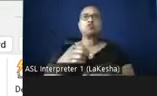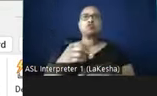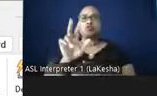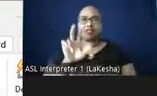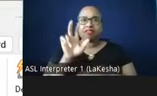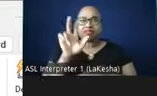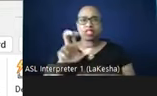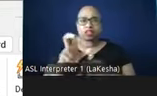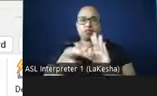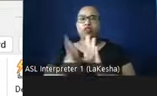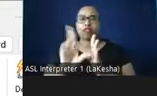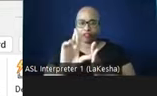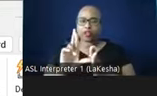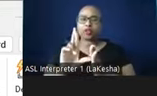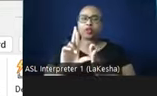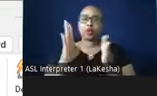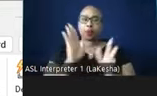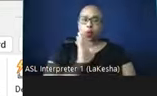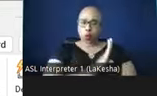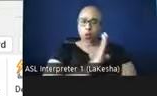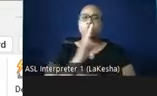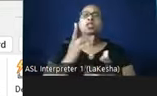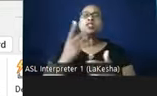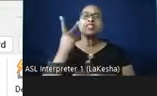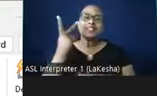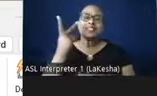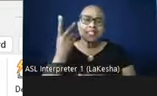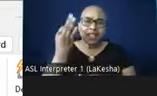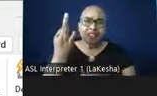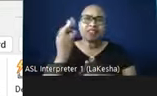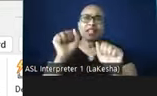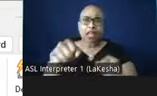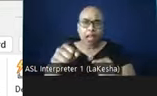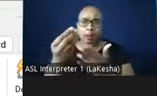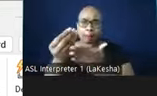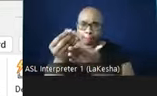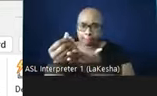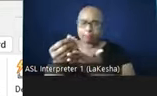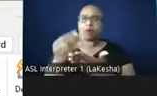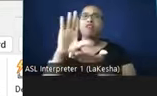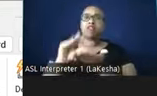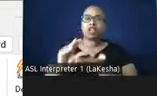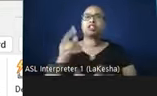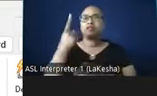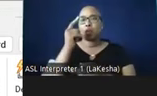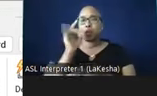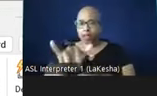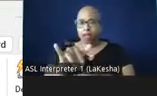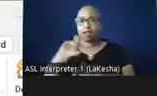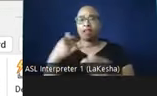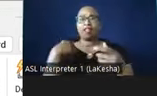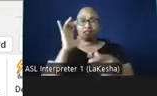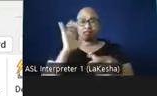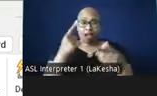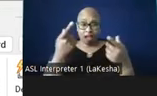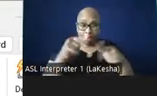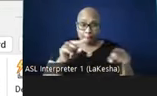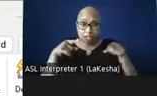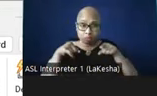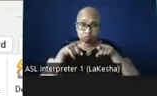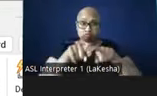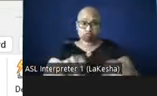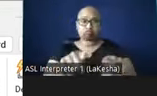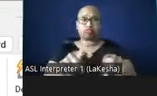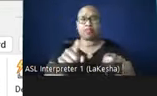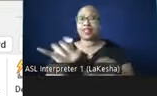whole like investment concept presentation and review started to happen simultaneously at a very rapid pace. I mean, this